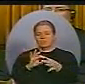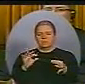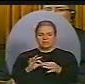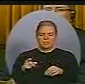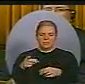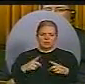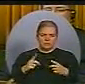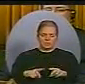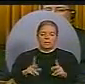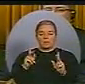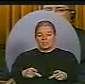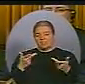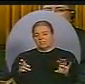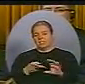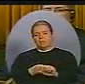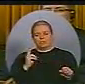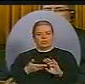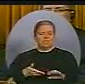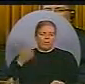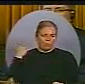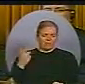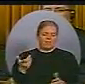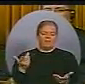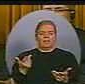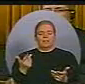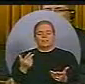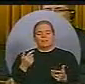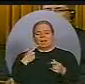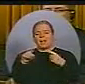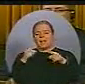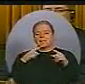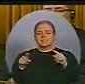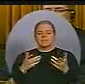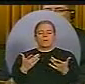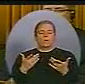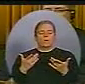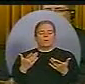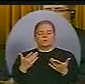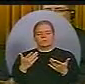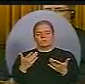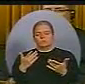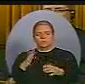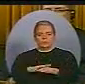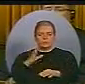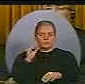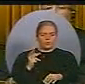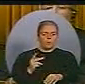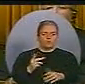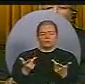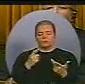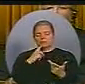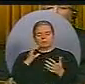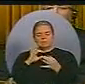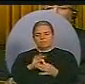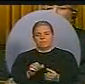long ago, and the allegations have nothing to do with his time in government. But while I'm on my feet and on the subject of abuses, this